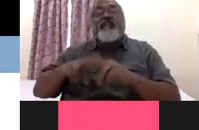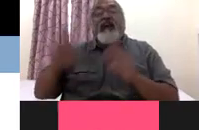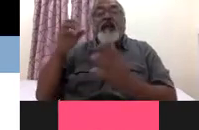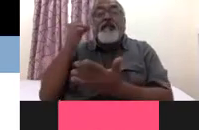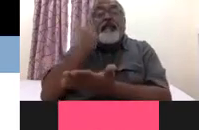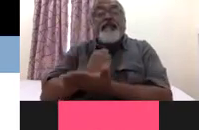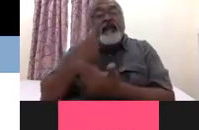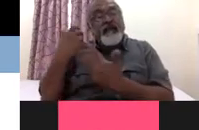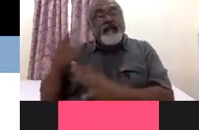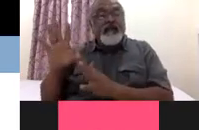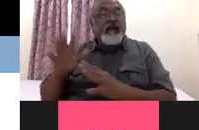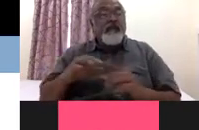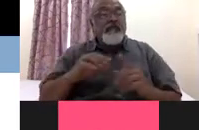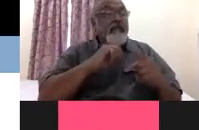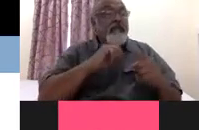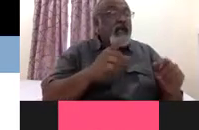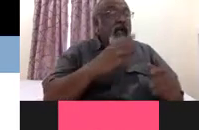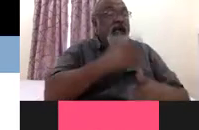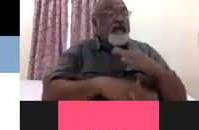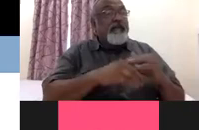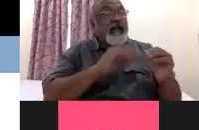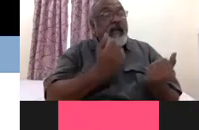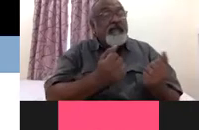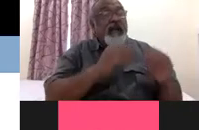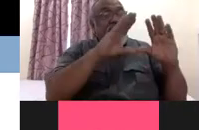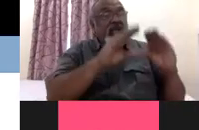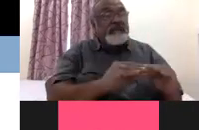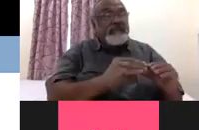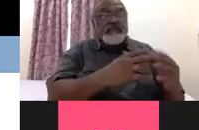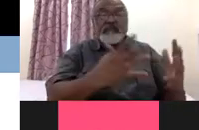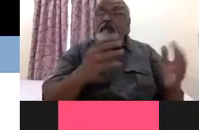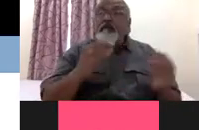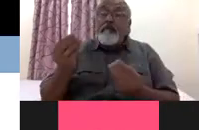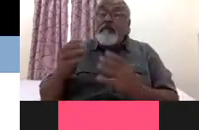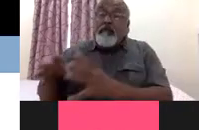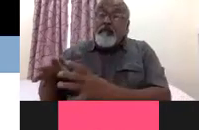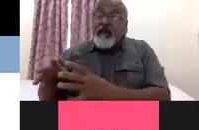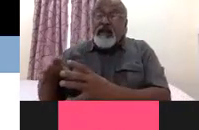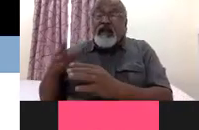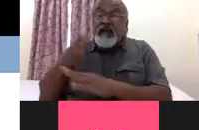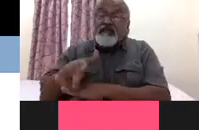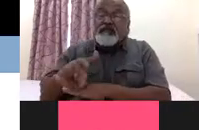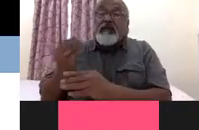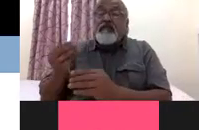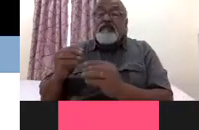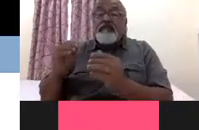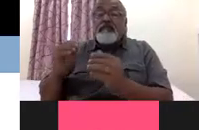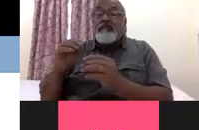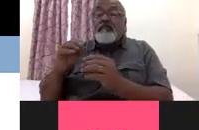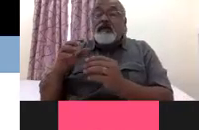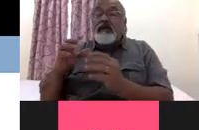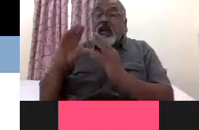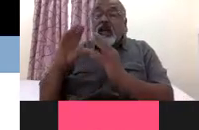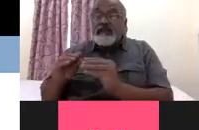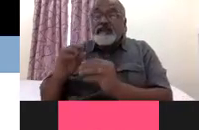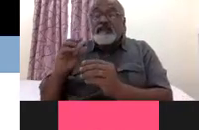on with our environment. And also some of the impairments could be permanent. Perfect. And some could be temporary. Yeah. Excellent. Claps to you. This is a visual